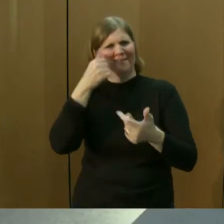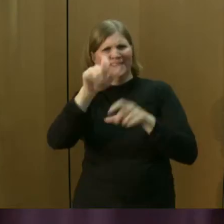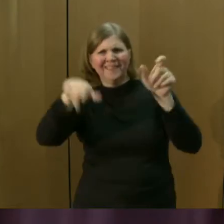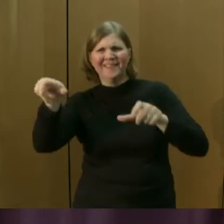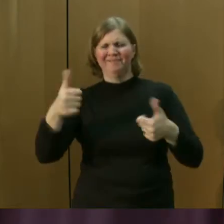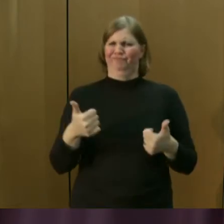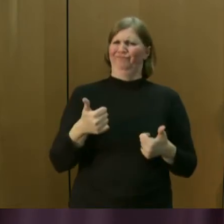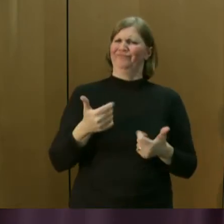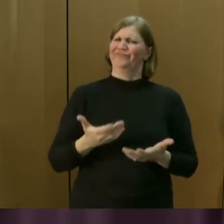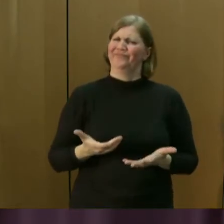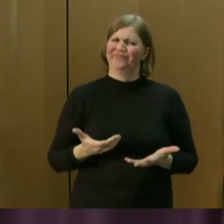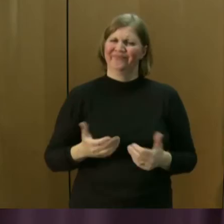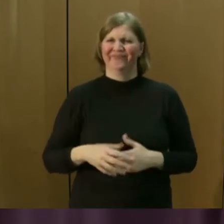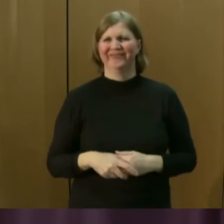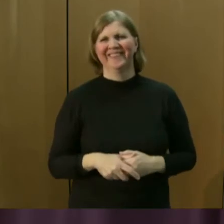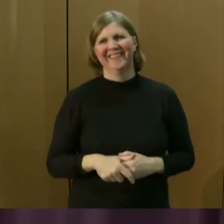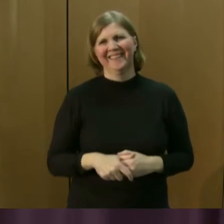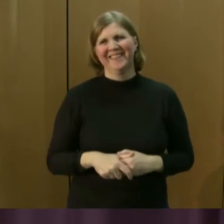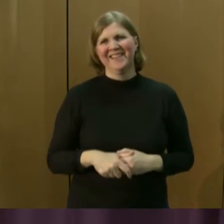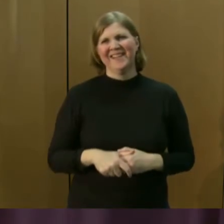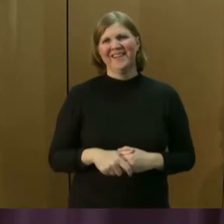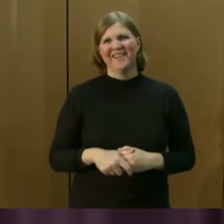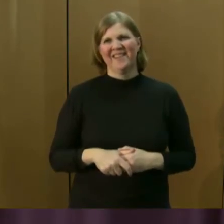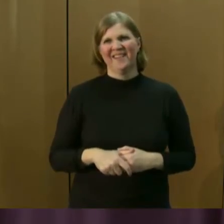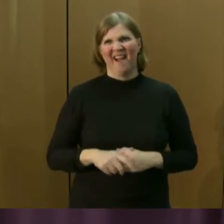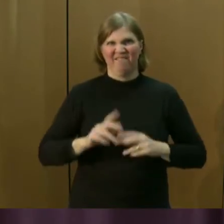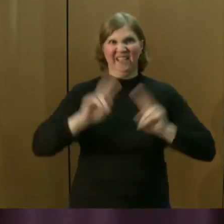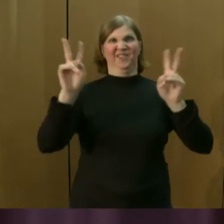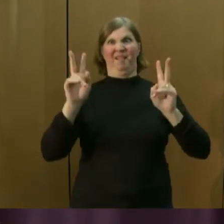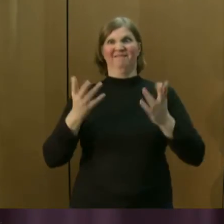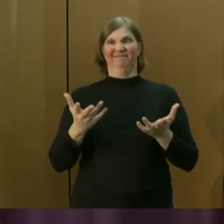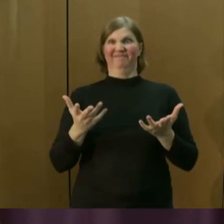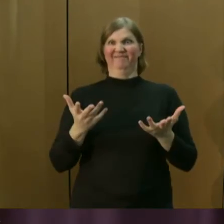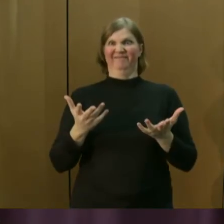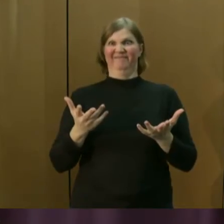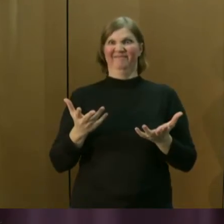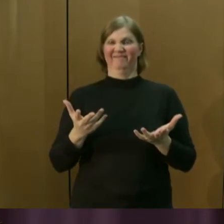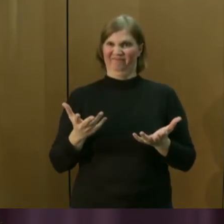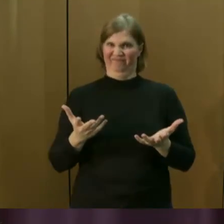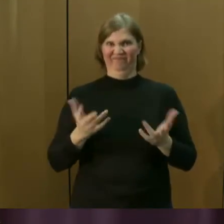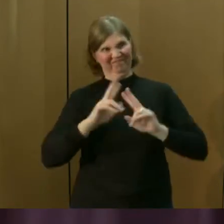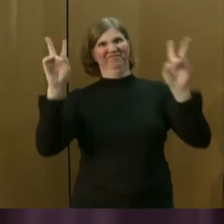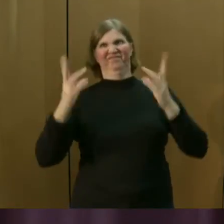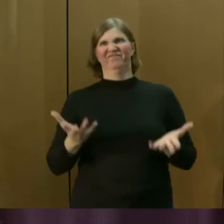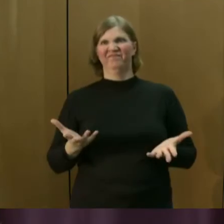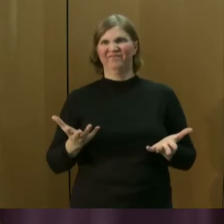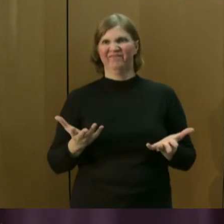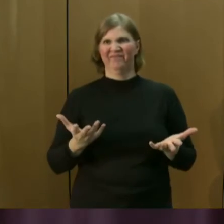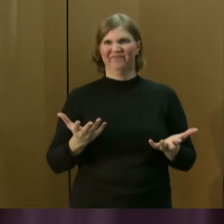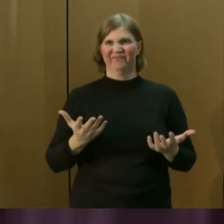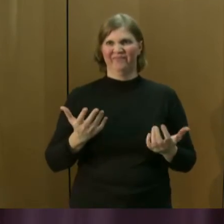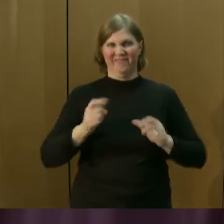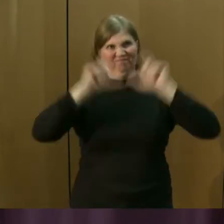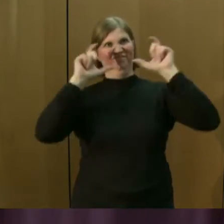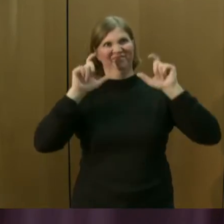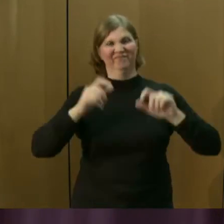Vegetables. Oh, it's going to be Eat mine. vegetables. Drink in moderation, but do all of the things that everyone